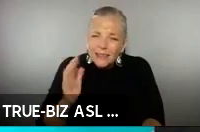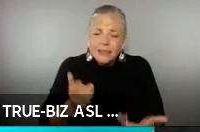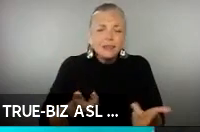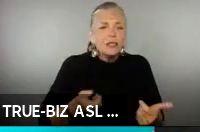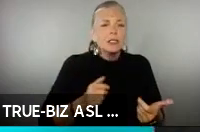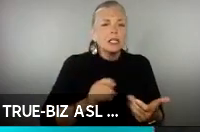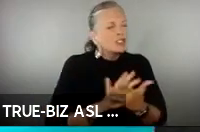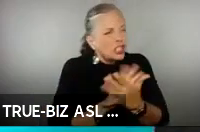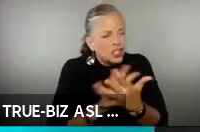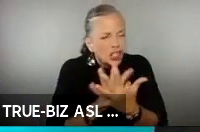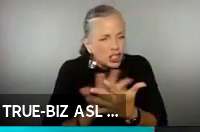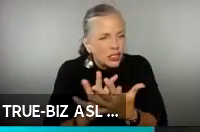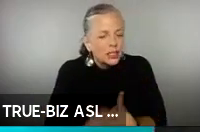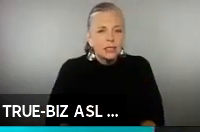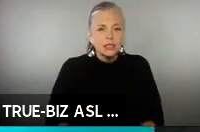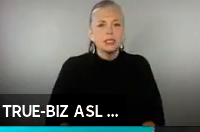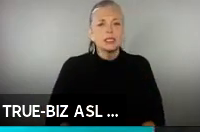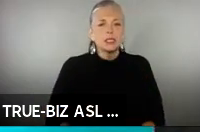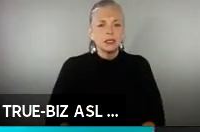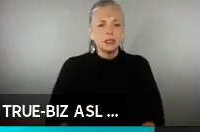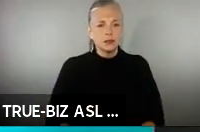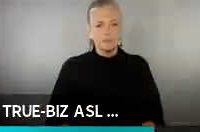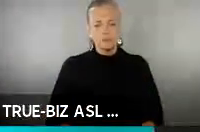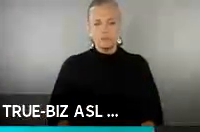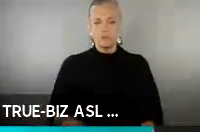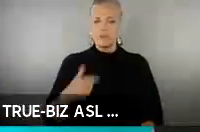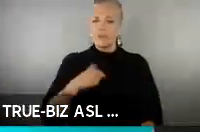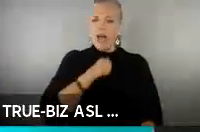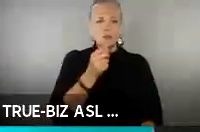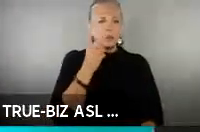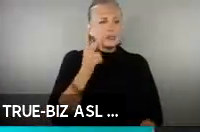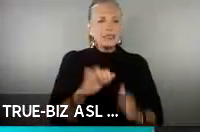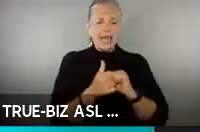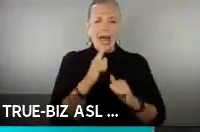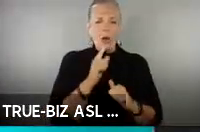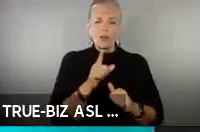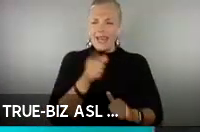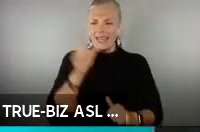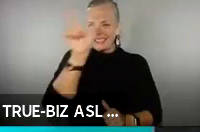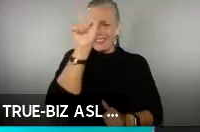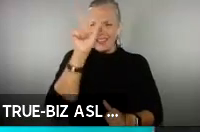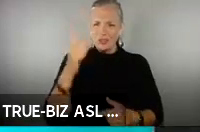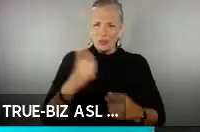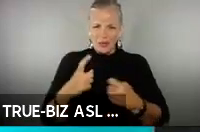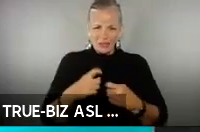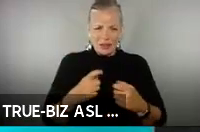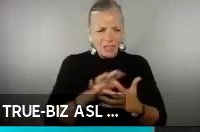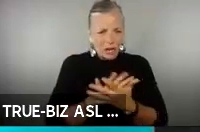What? How is it moving? I don't see how that's an illogical question. Is it...